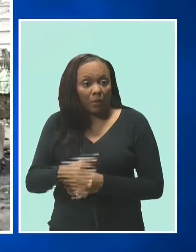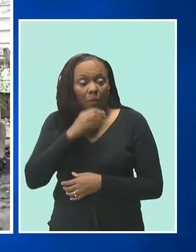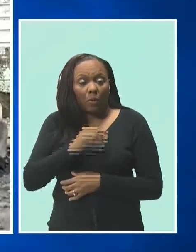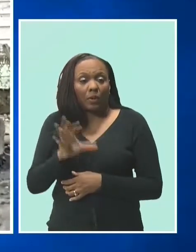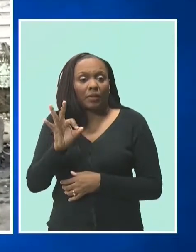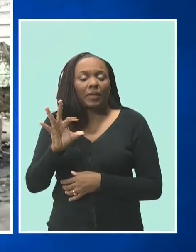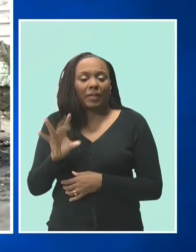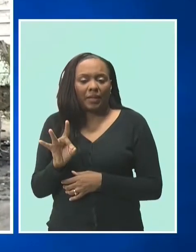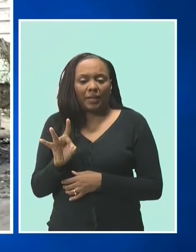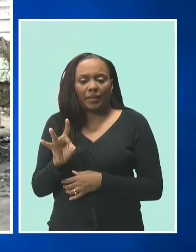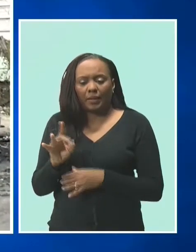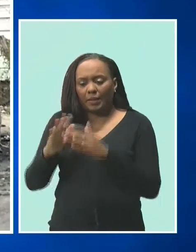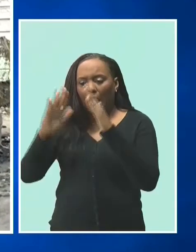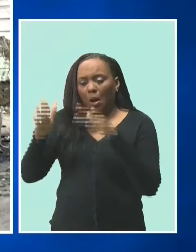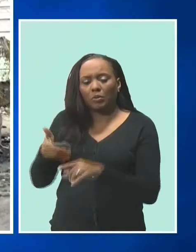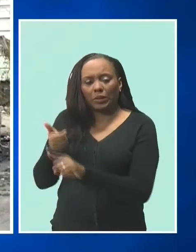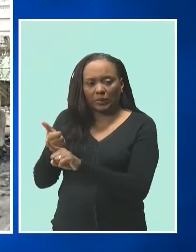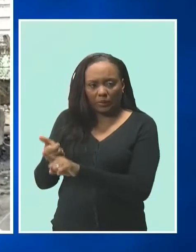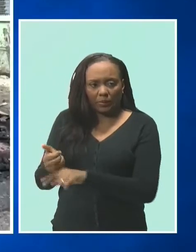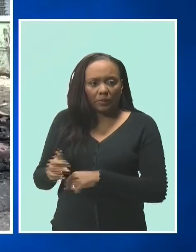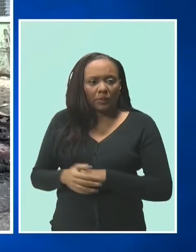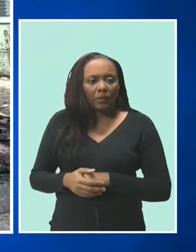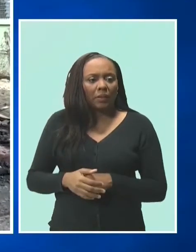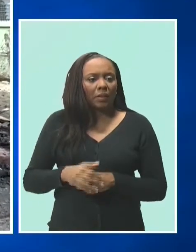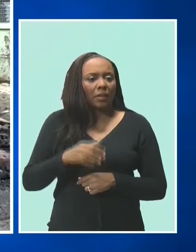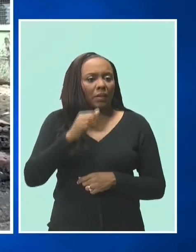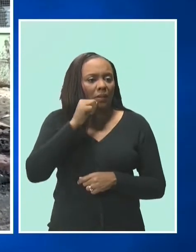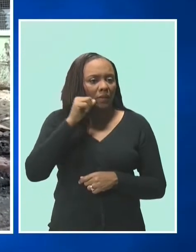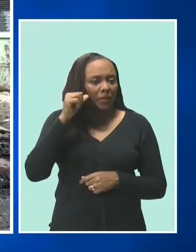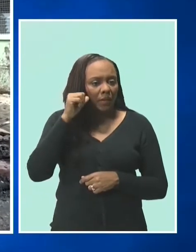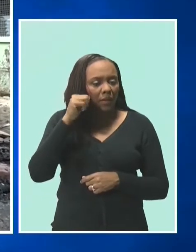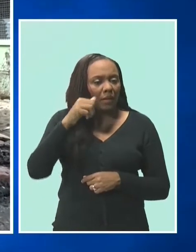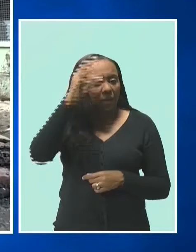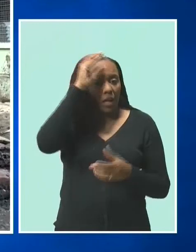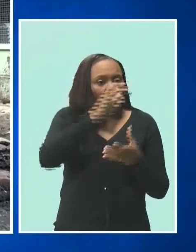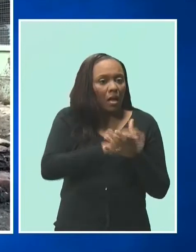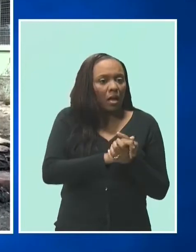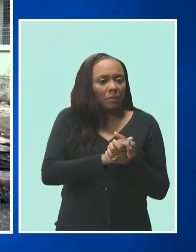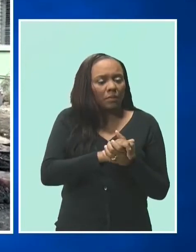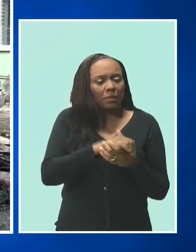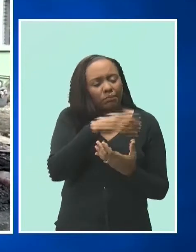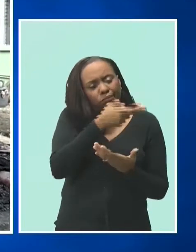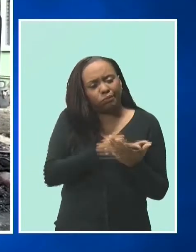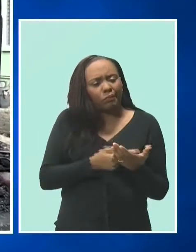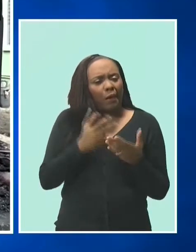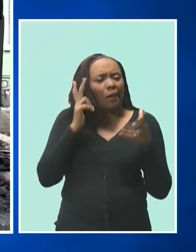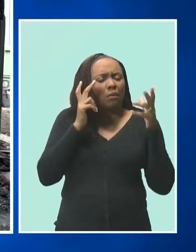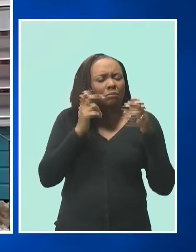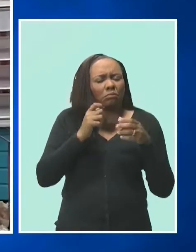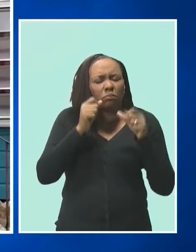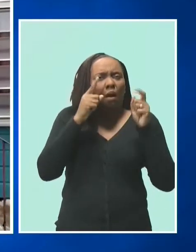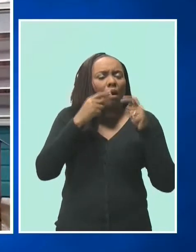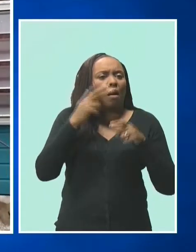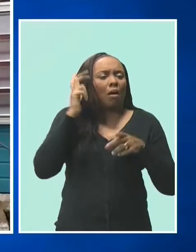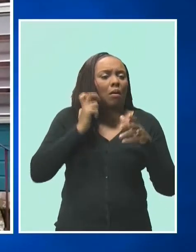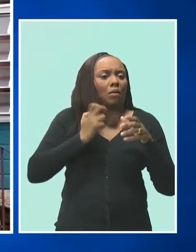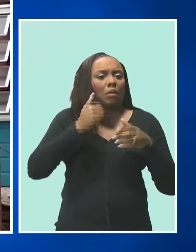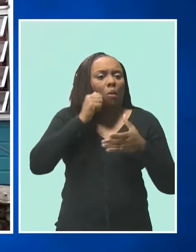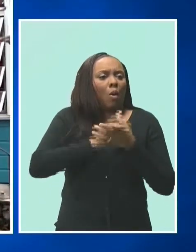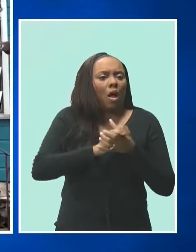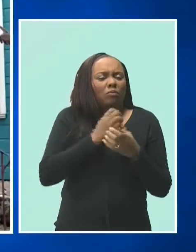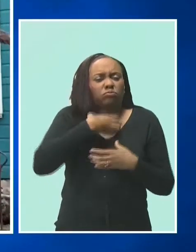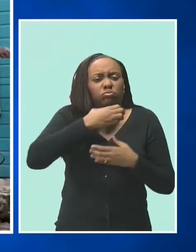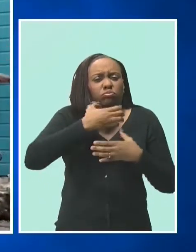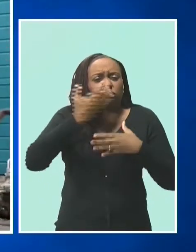25 minutes to midday yesterday, Mr. Mon was reportedly in bed when he heard his wife screaming fire. He tried to extinguish the blaze, but it